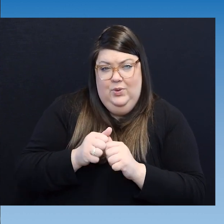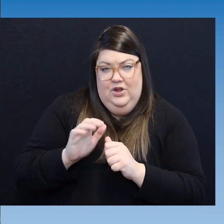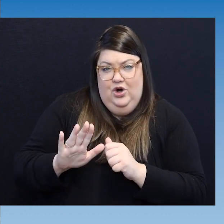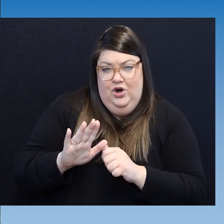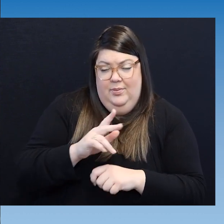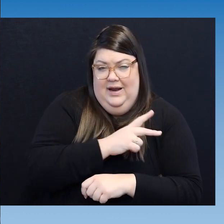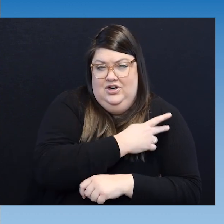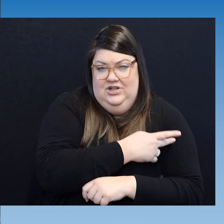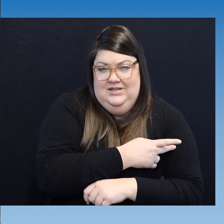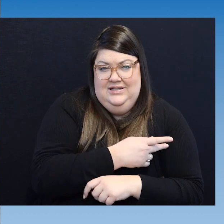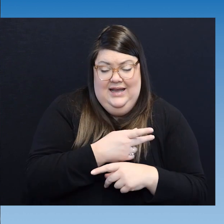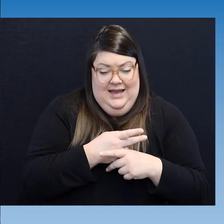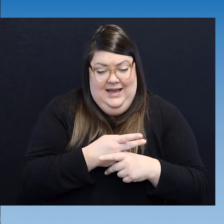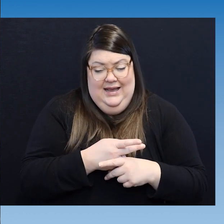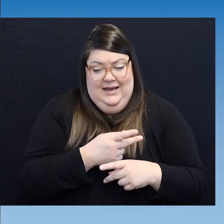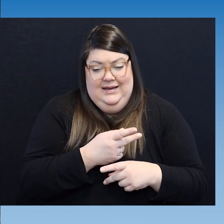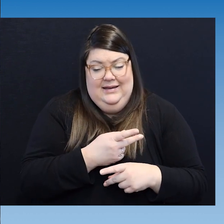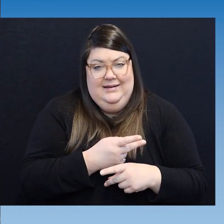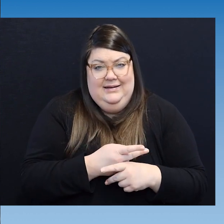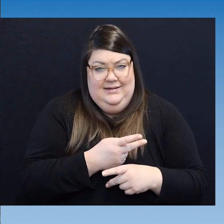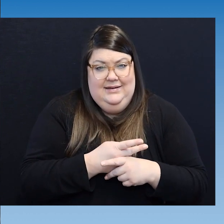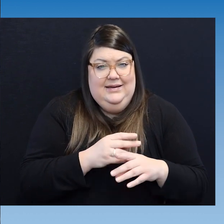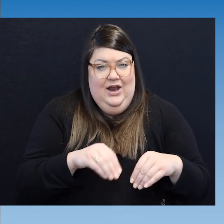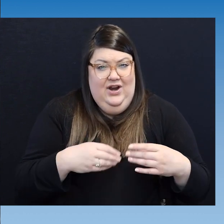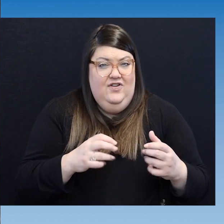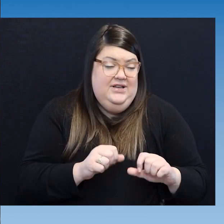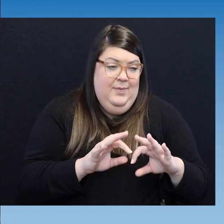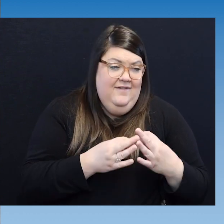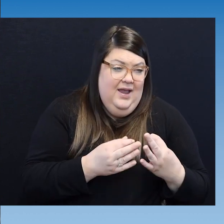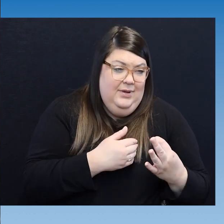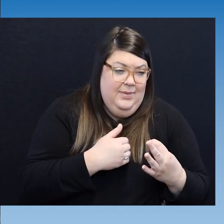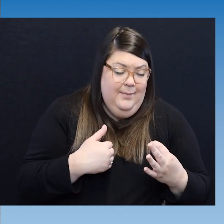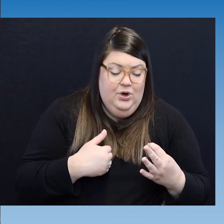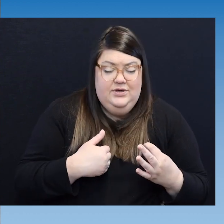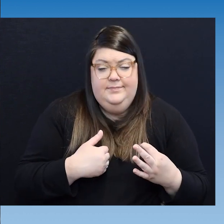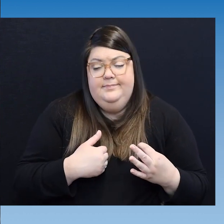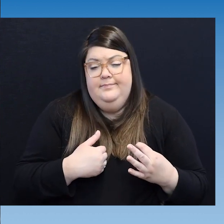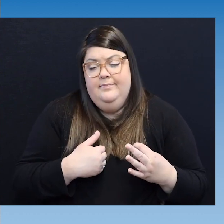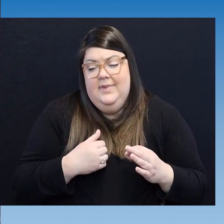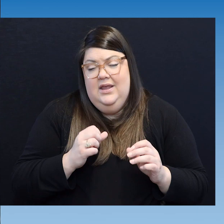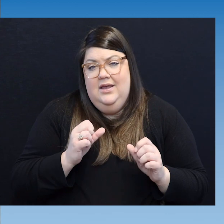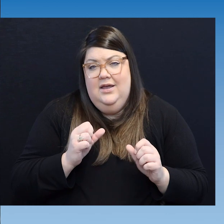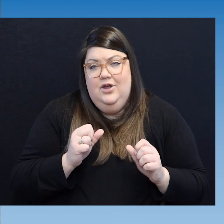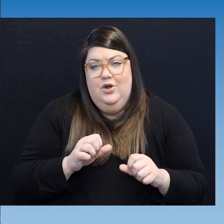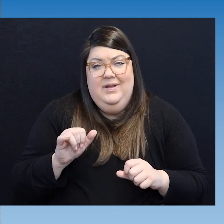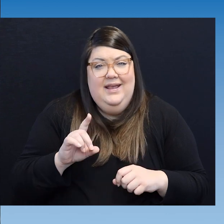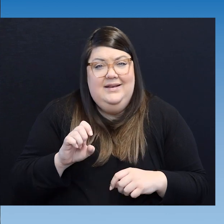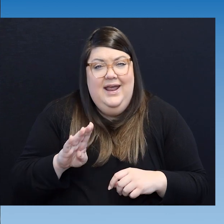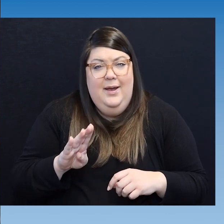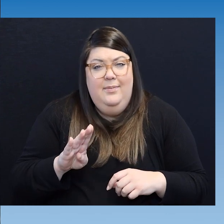patients, caregivers can be family members, caregivers can be, you know, such as